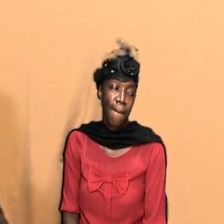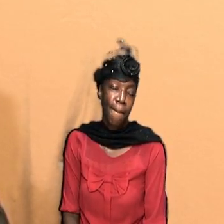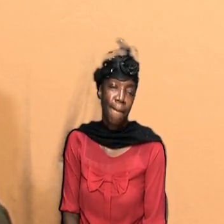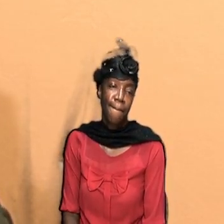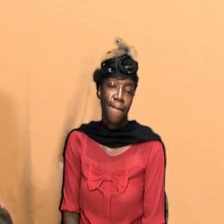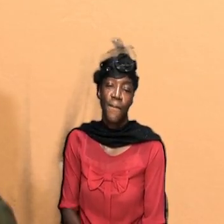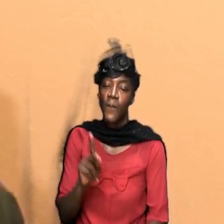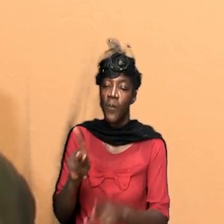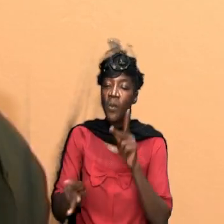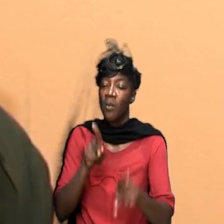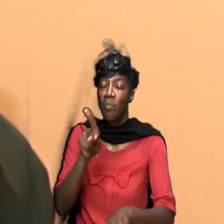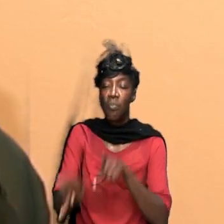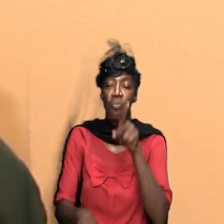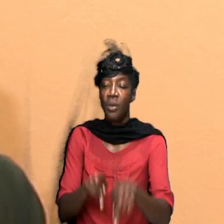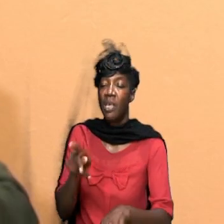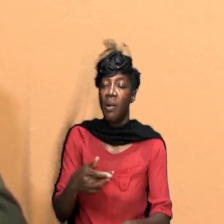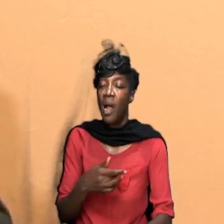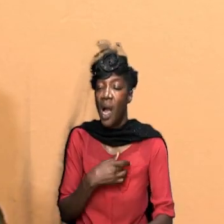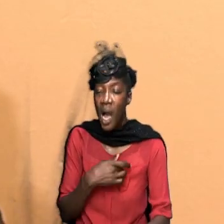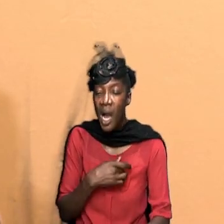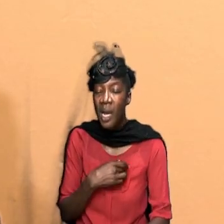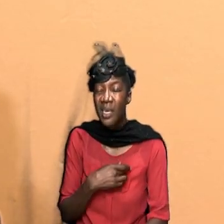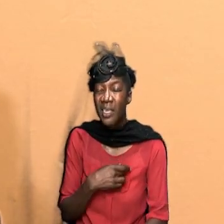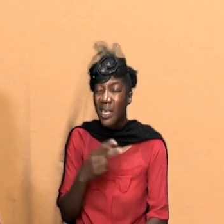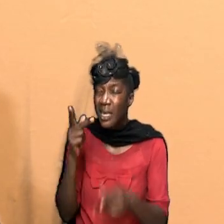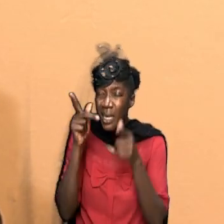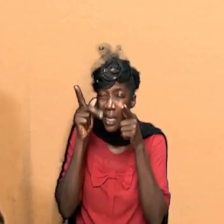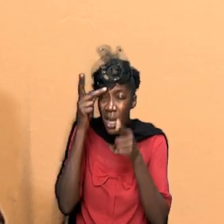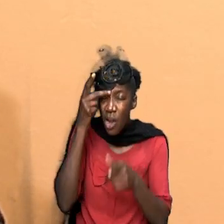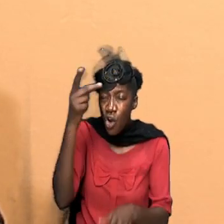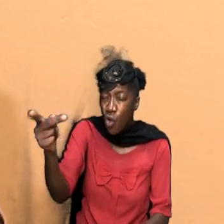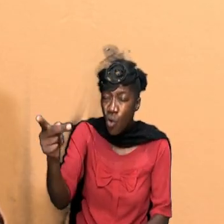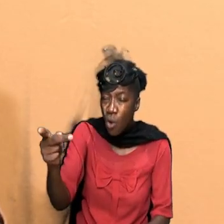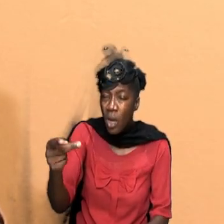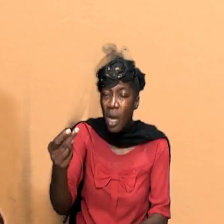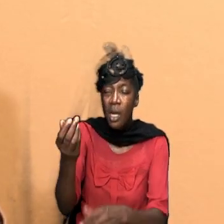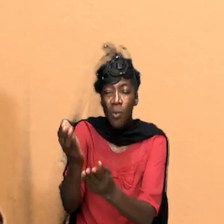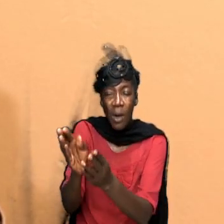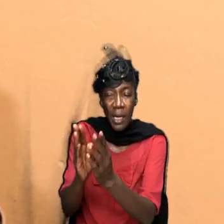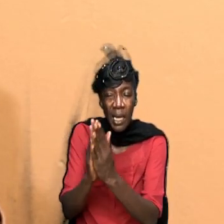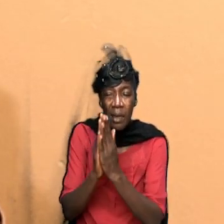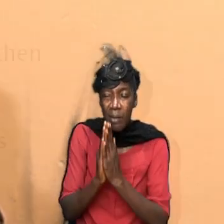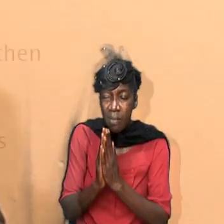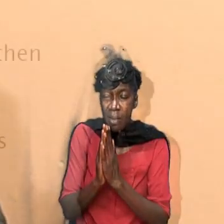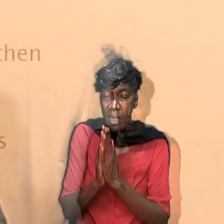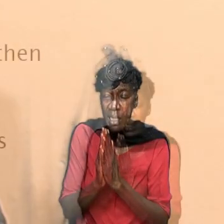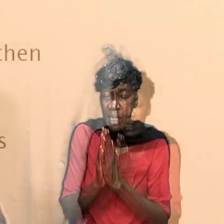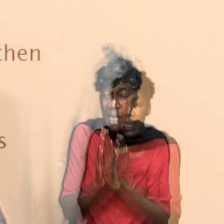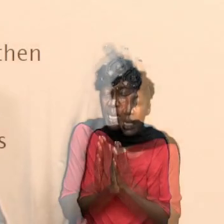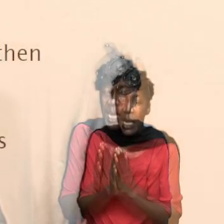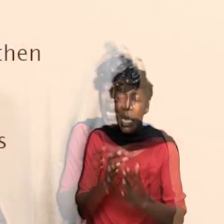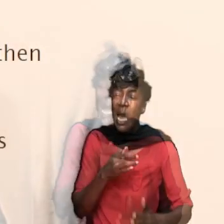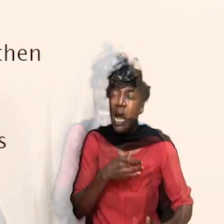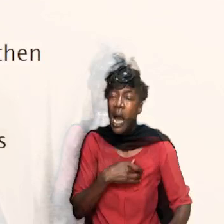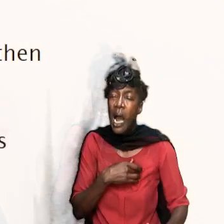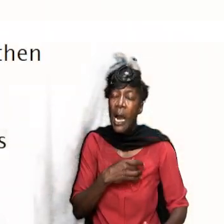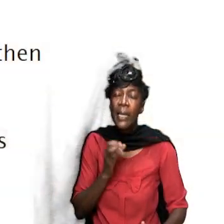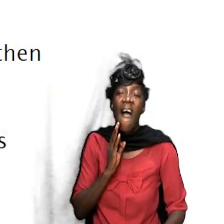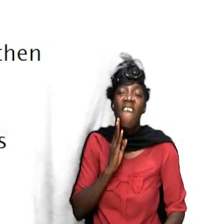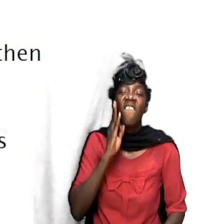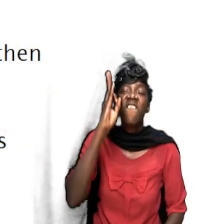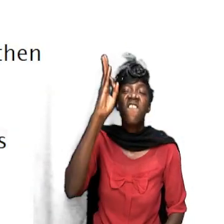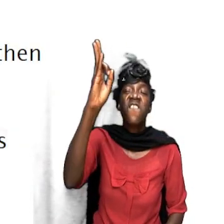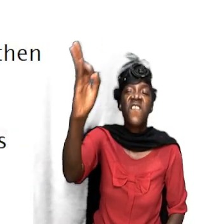The people's heart, when you look at the requests, you understand that the people's heart was far from the